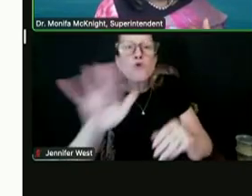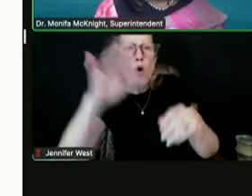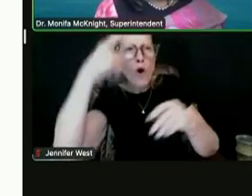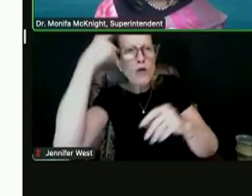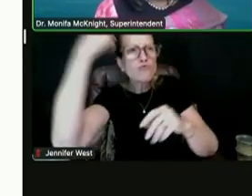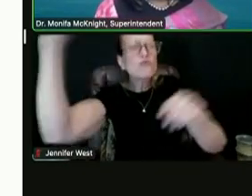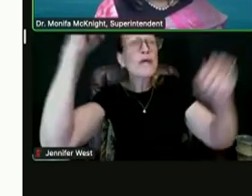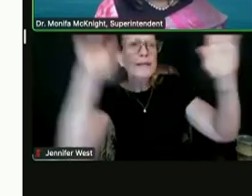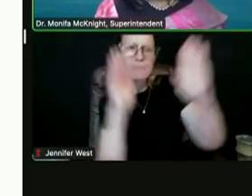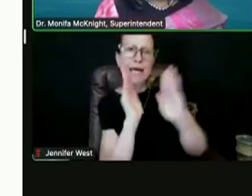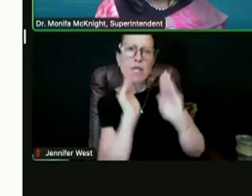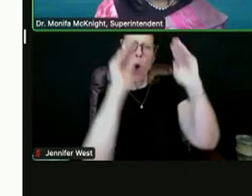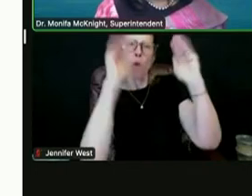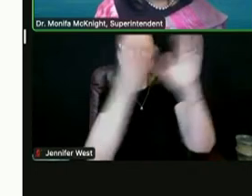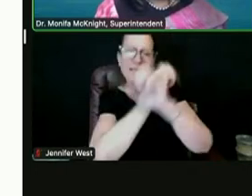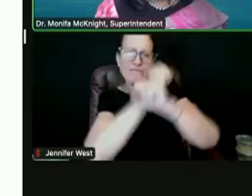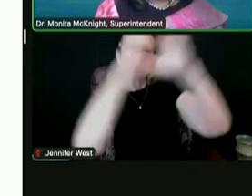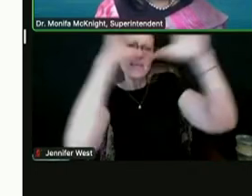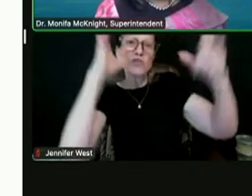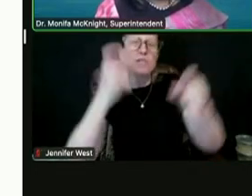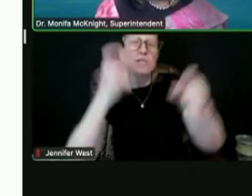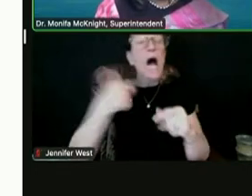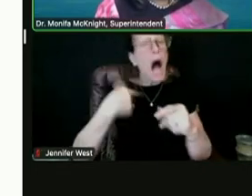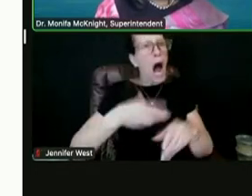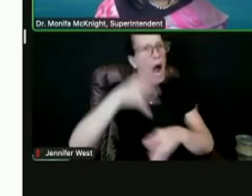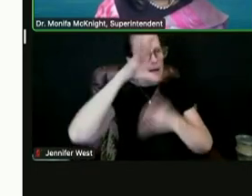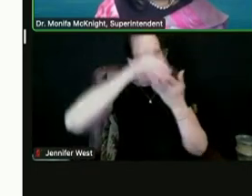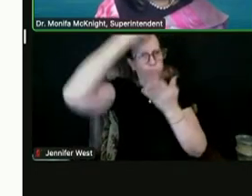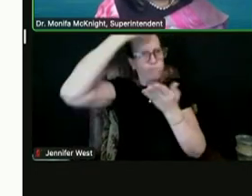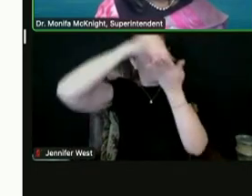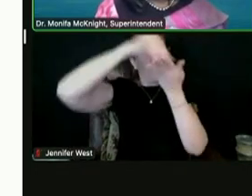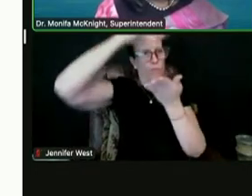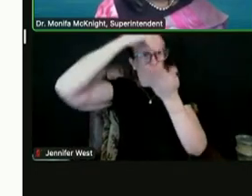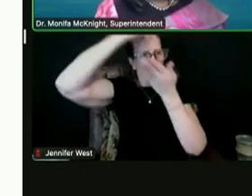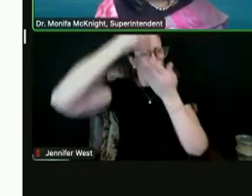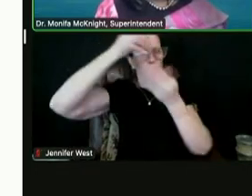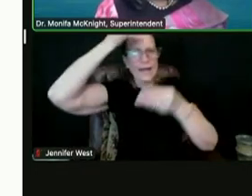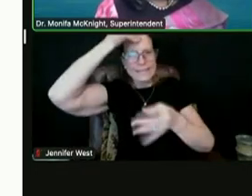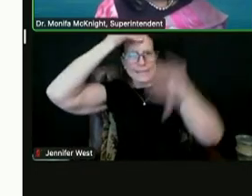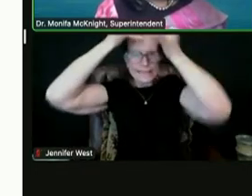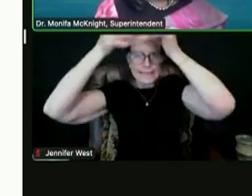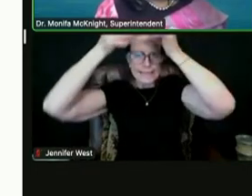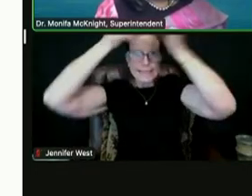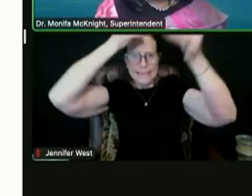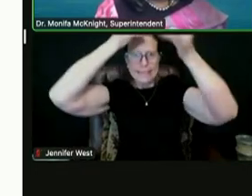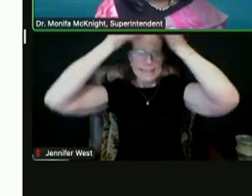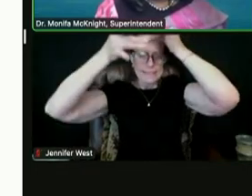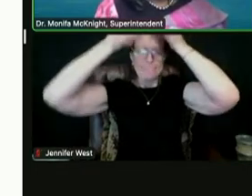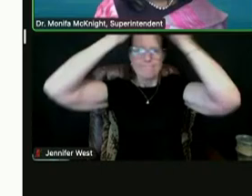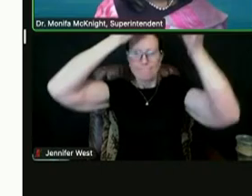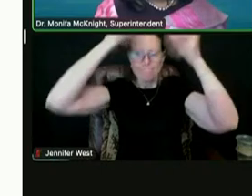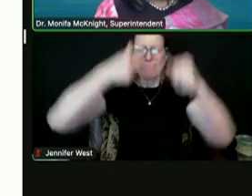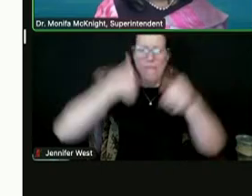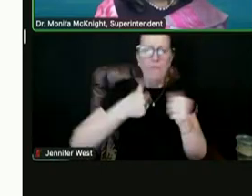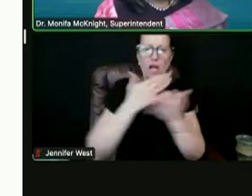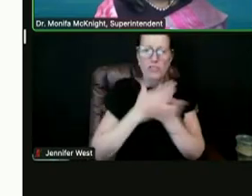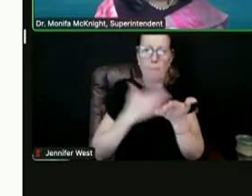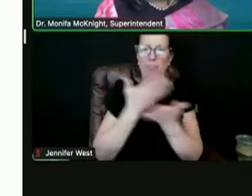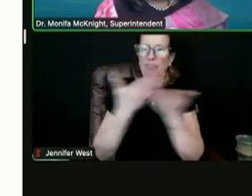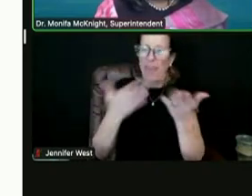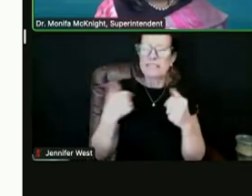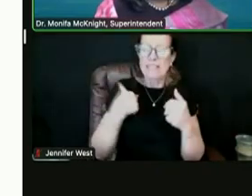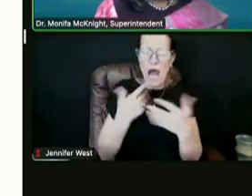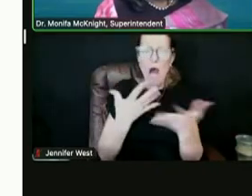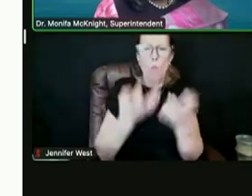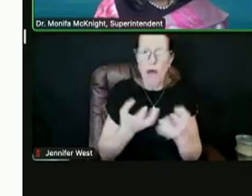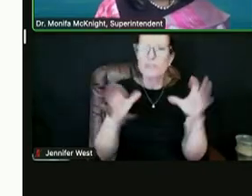are what I try to build each and every day. And so there are some things that I want to do. Those are part of